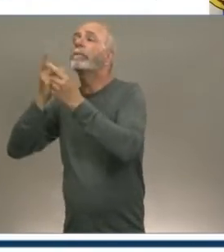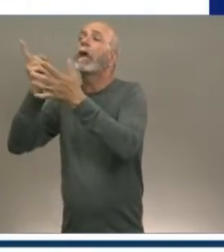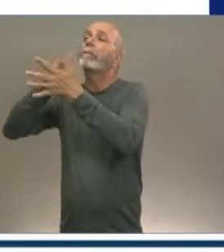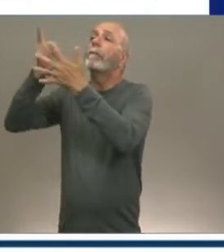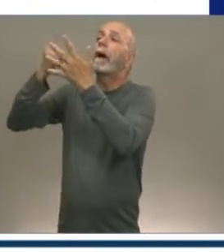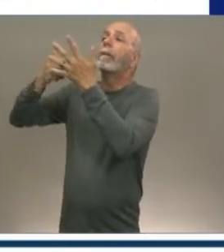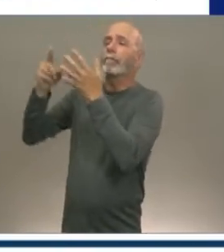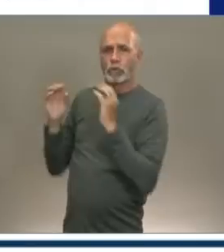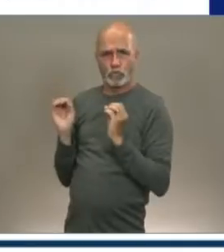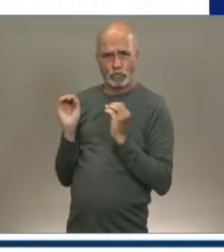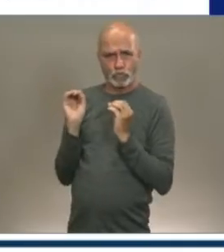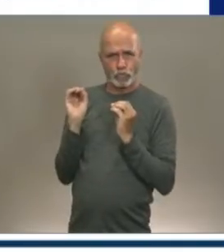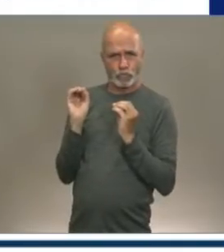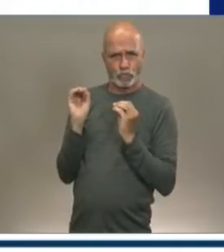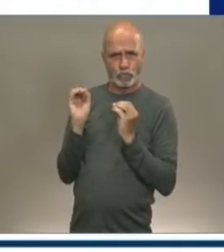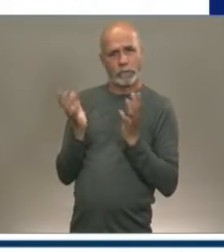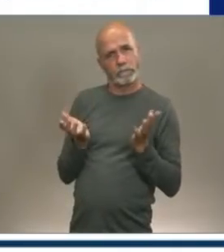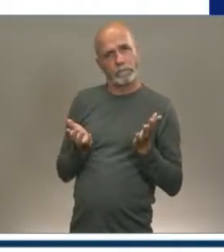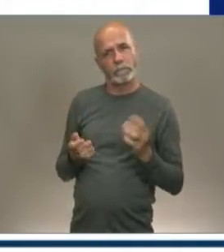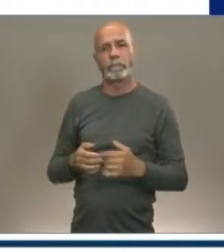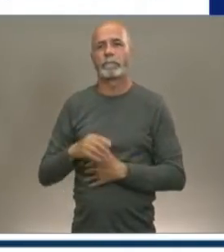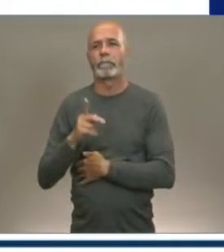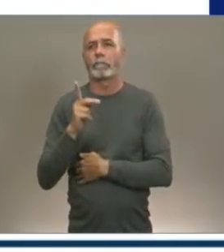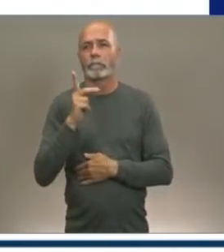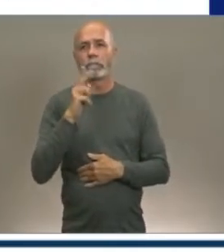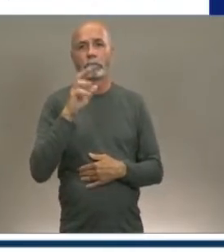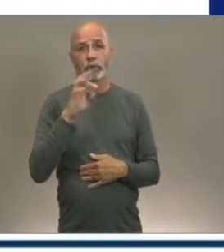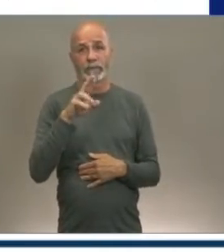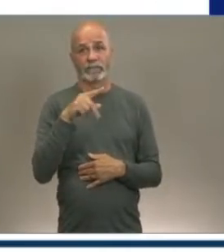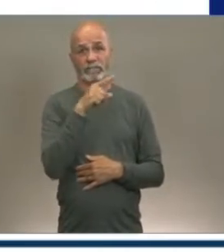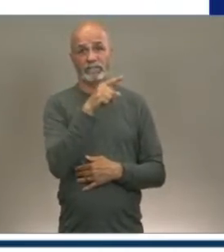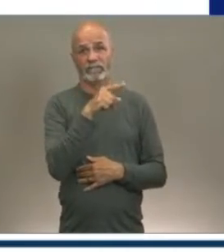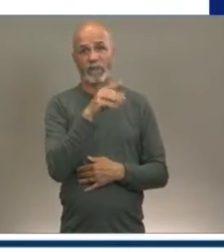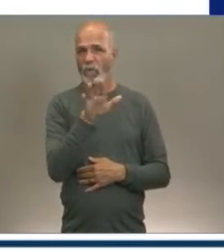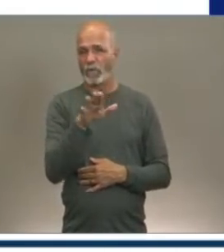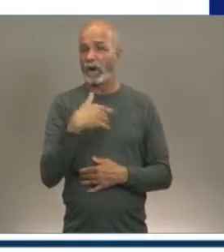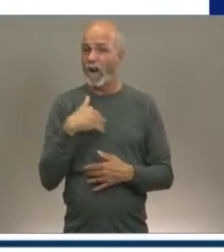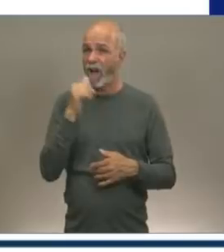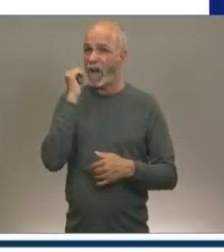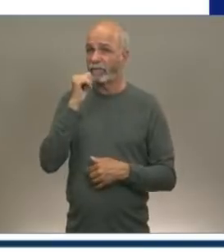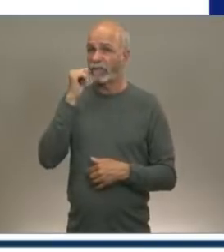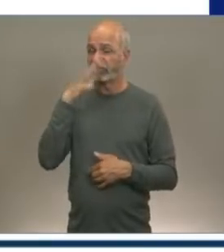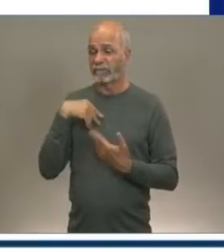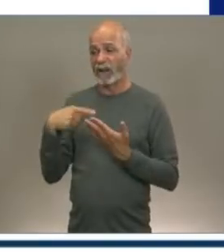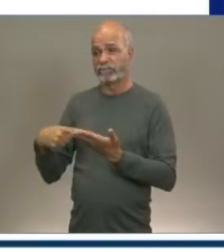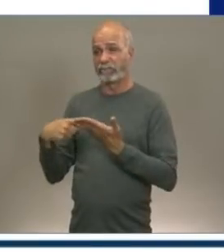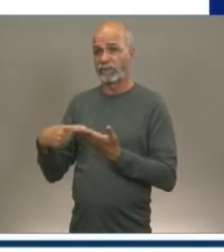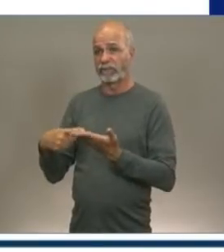Well, we communicate every day. We have a 12:30 phone call. We have virtual meetings.